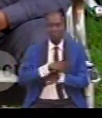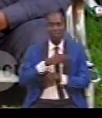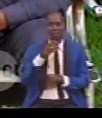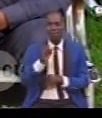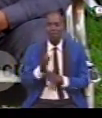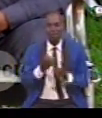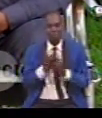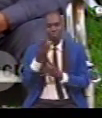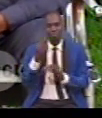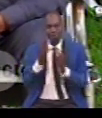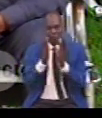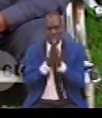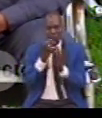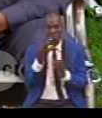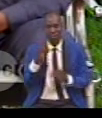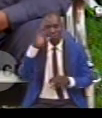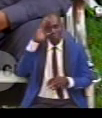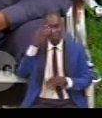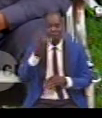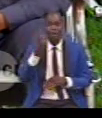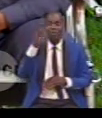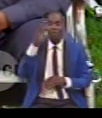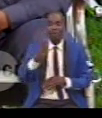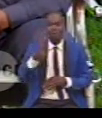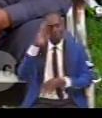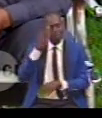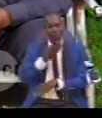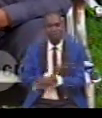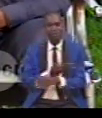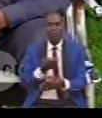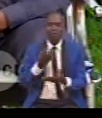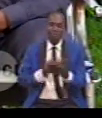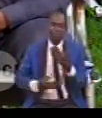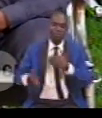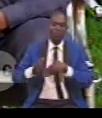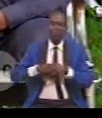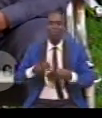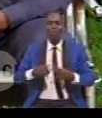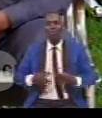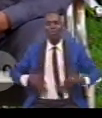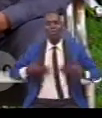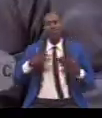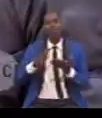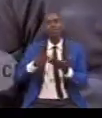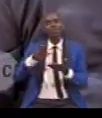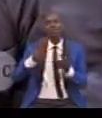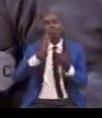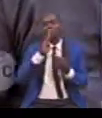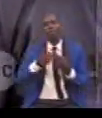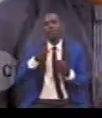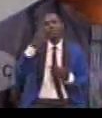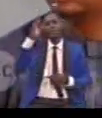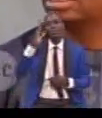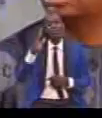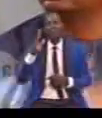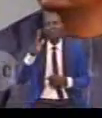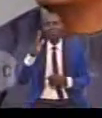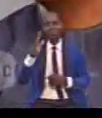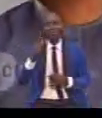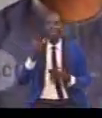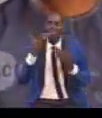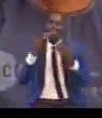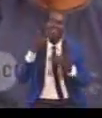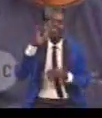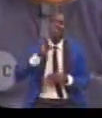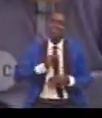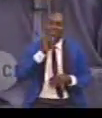through the prayer of the man of God, my son returned back to life. Glory be to God. I thank God I'm